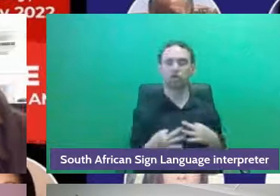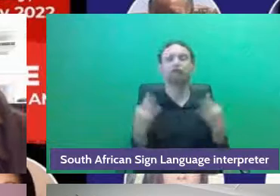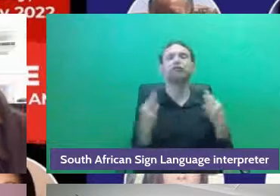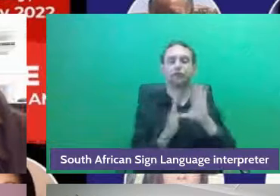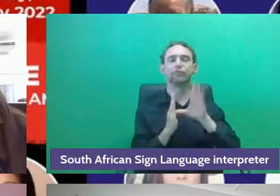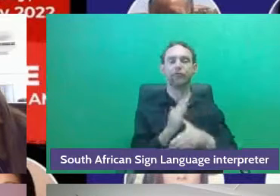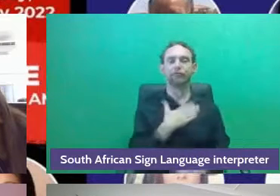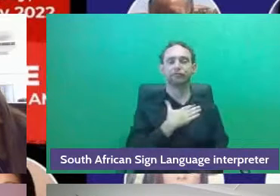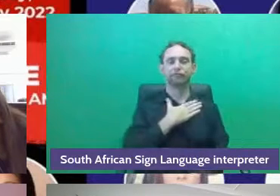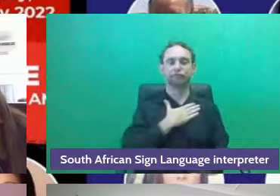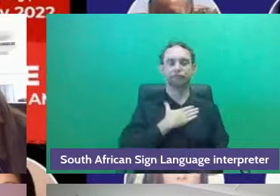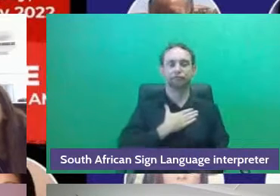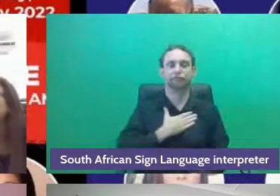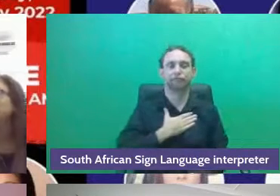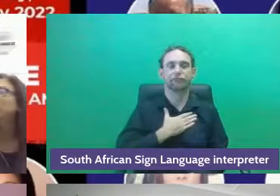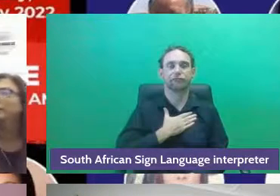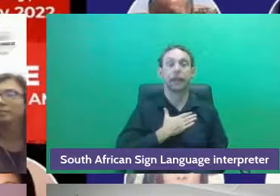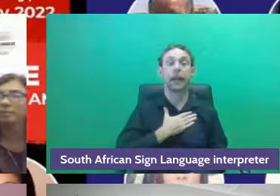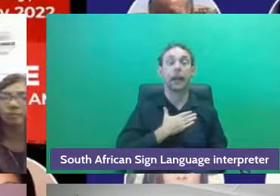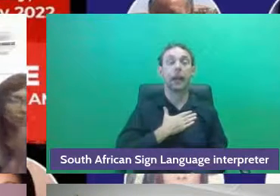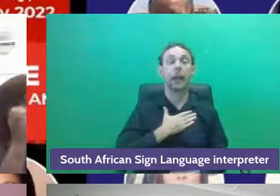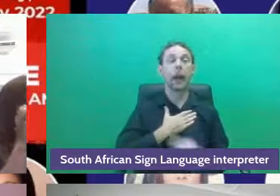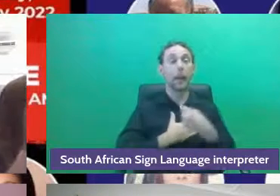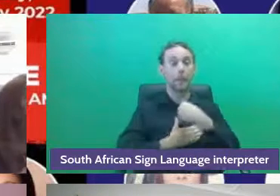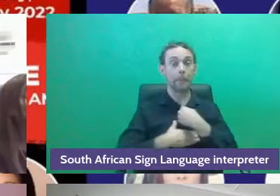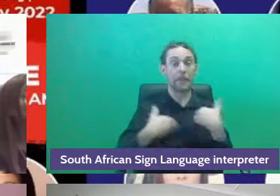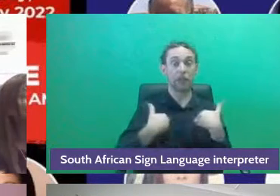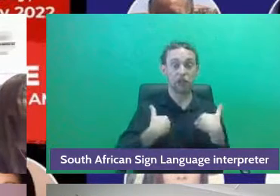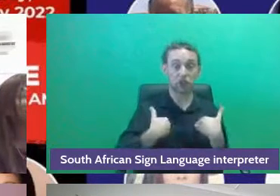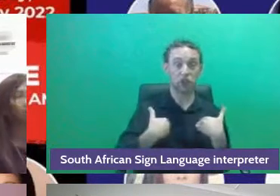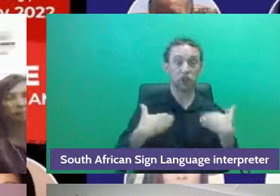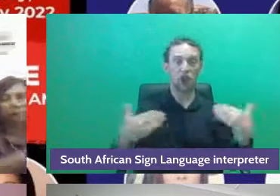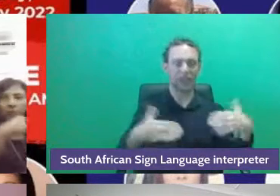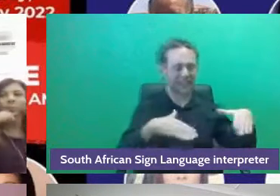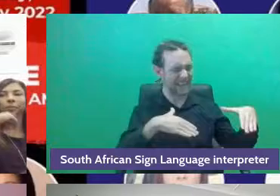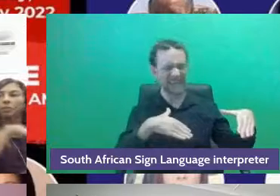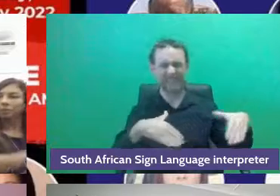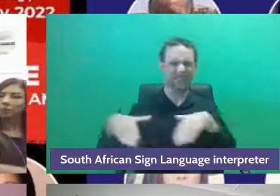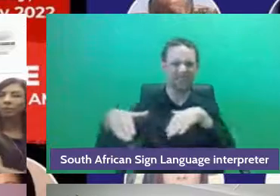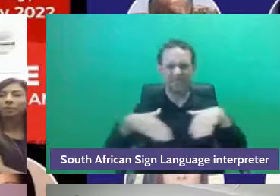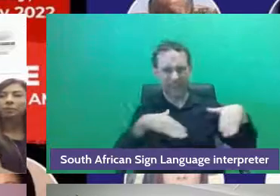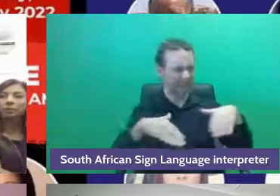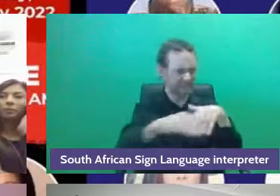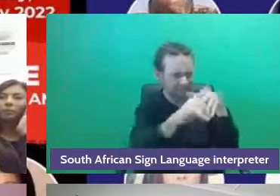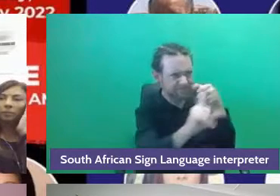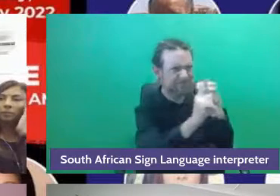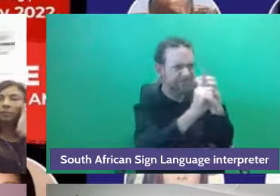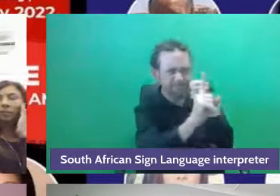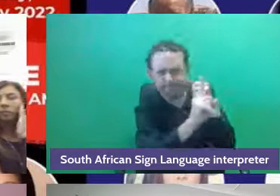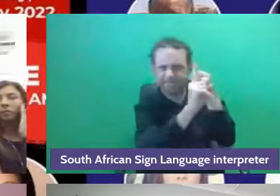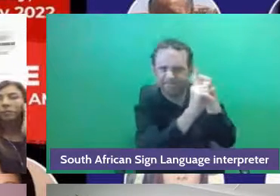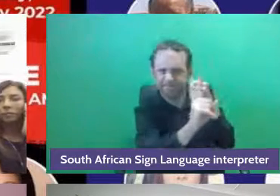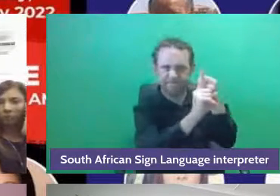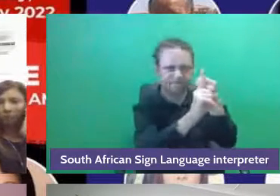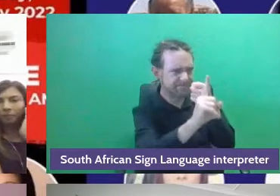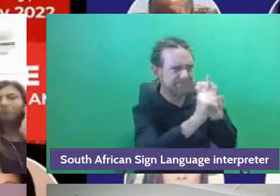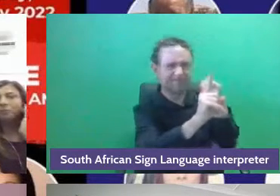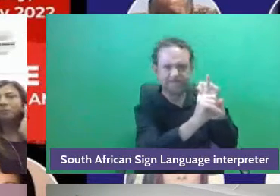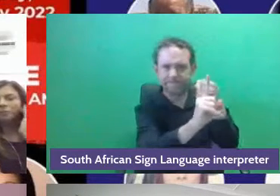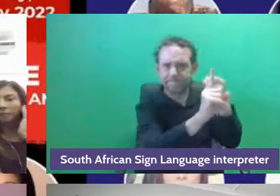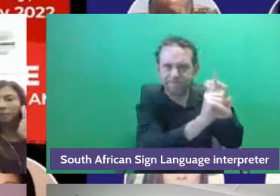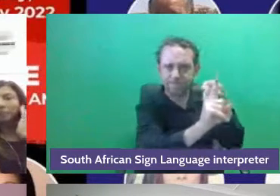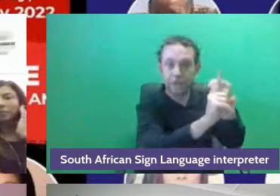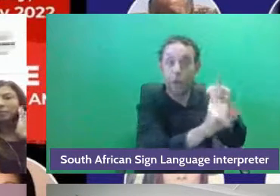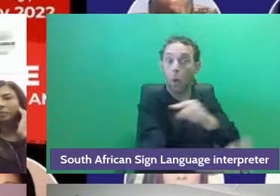reason why I started, being actively involved is because many a times than not, especially being